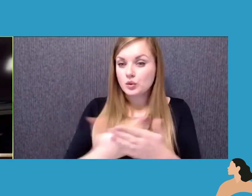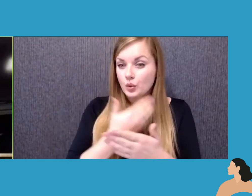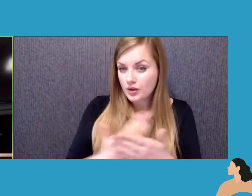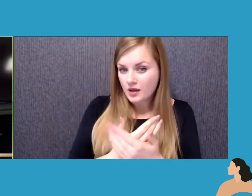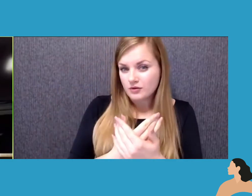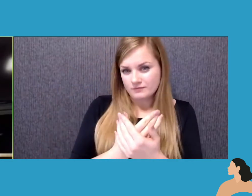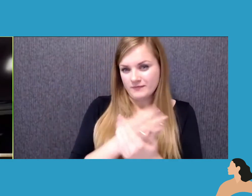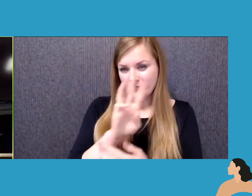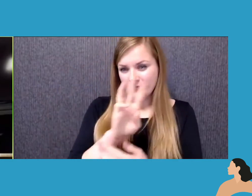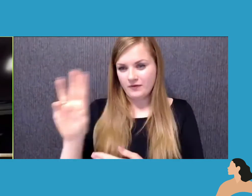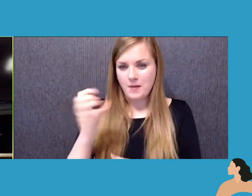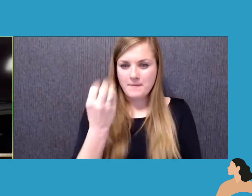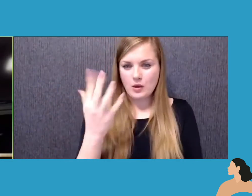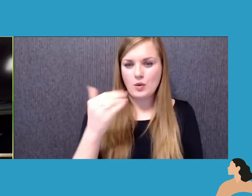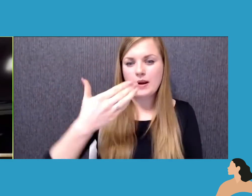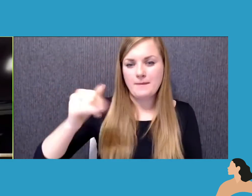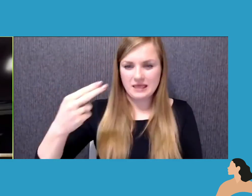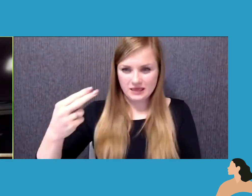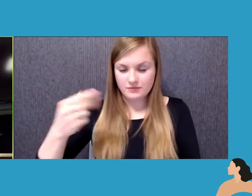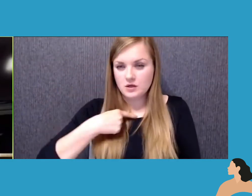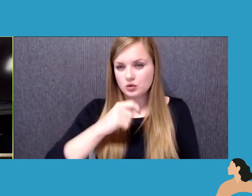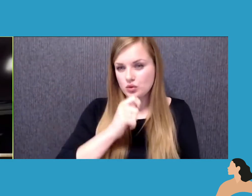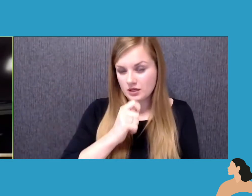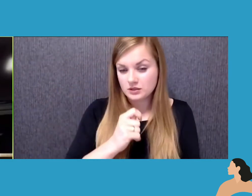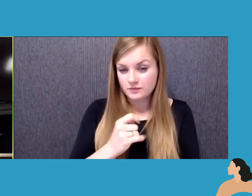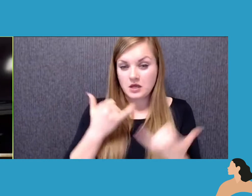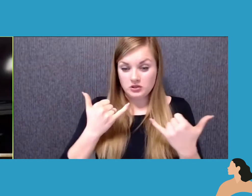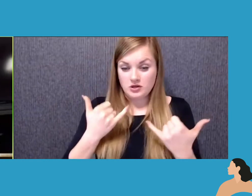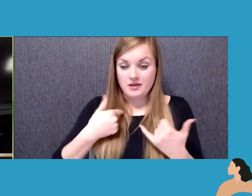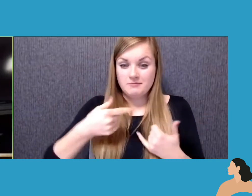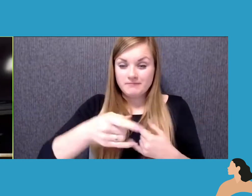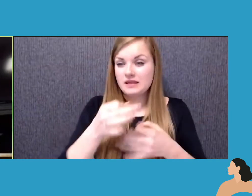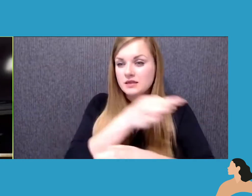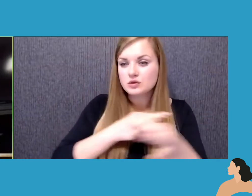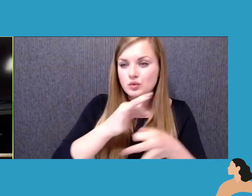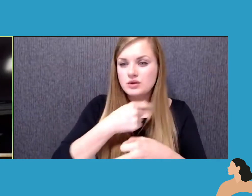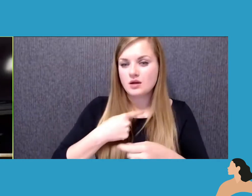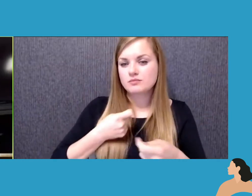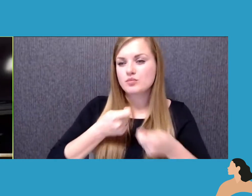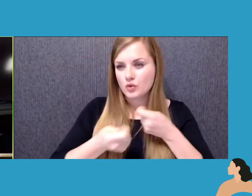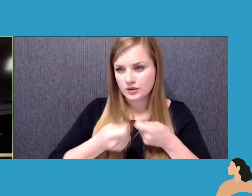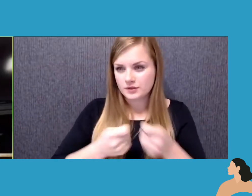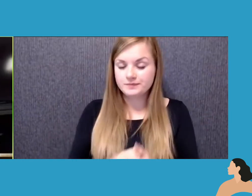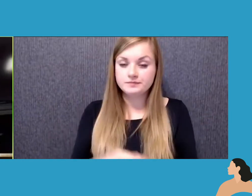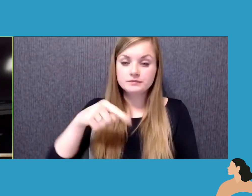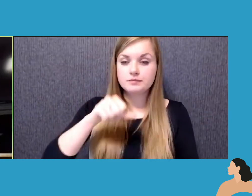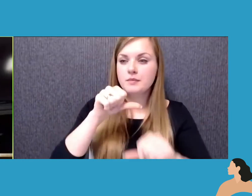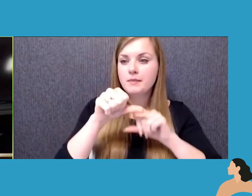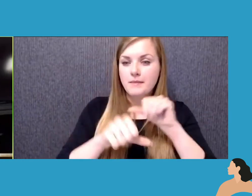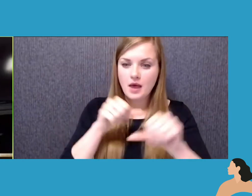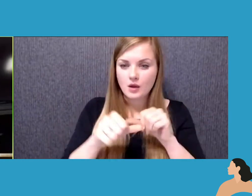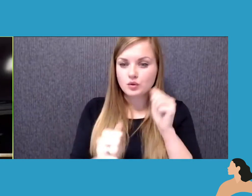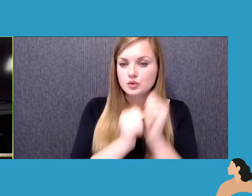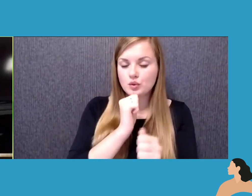Rights. My name is Roberta Tracevičiūtė. I am a journalist at 15